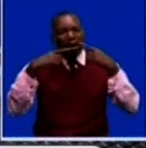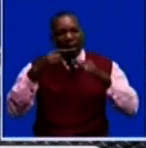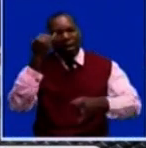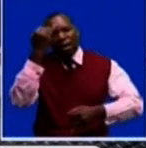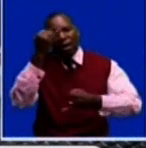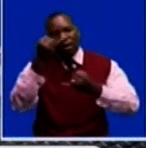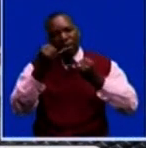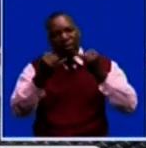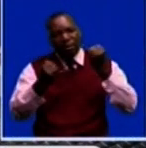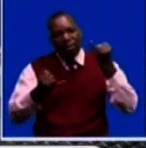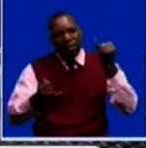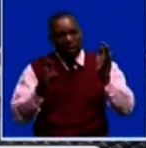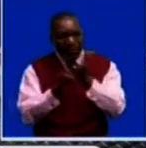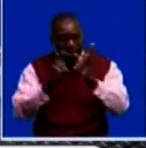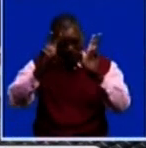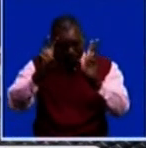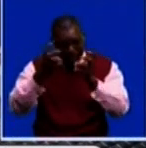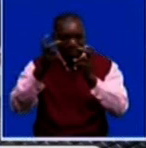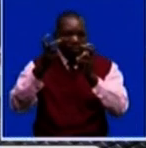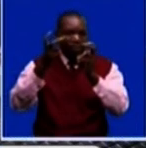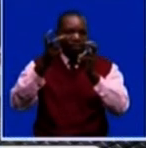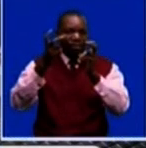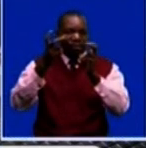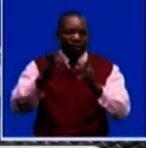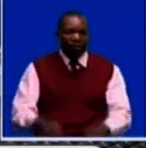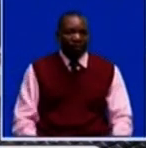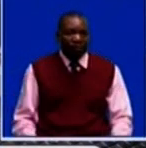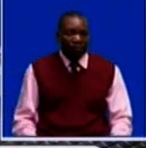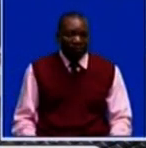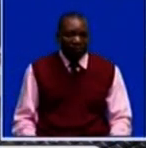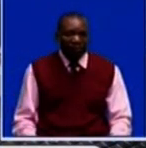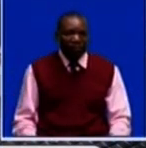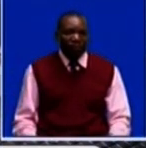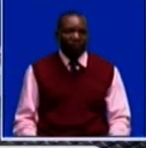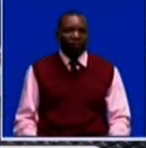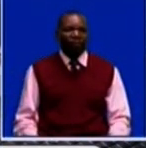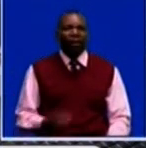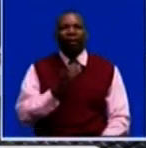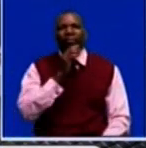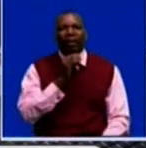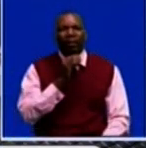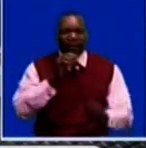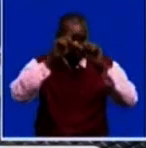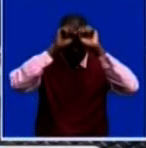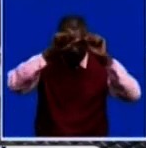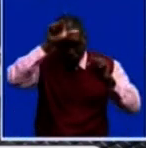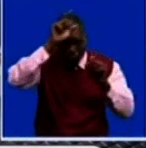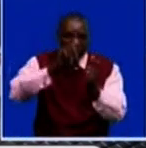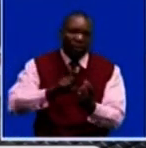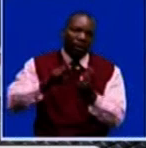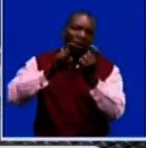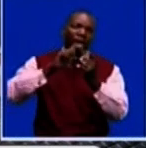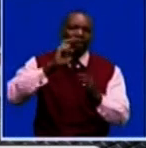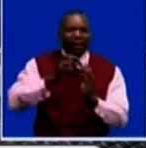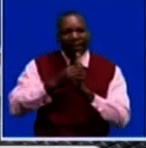take a quick look at the stories that made headlines. President Edgar Lungu challenges men